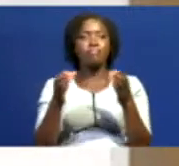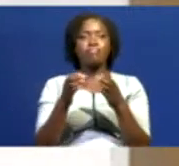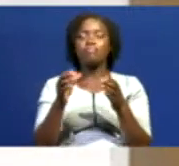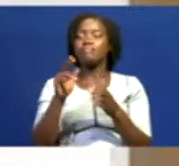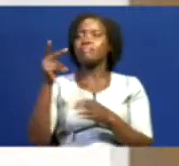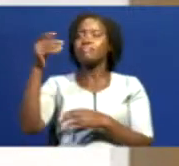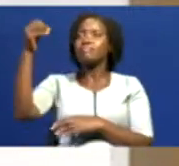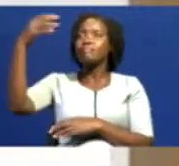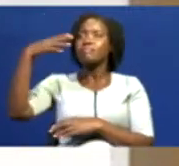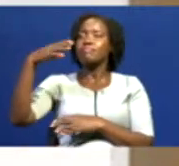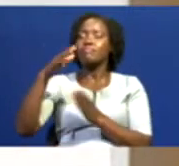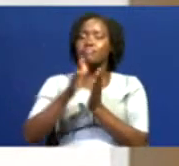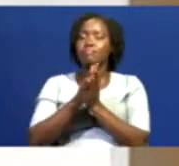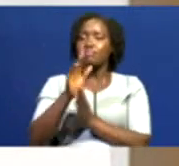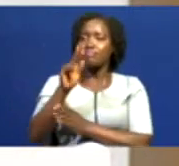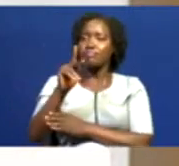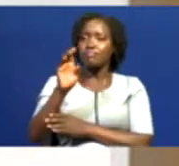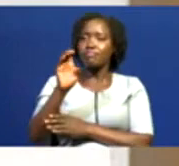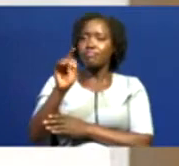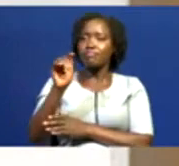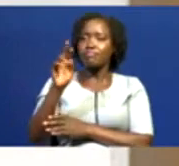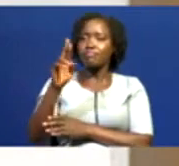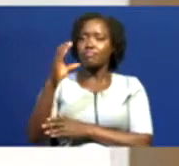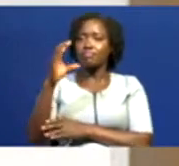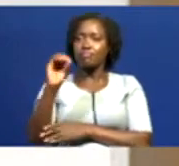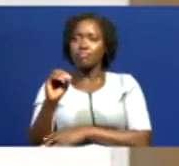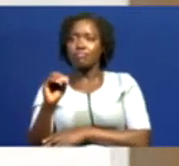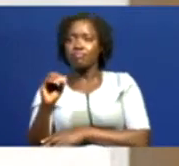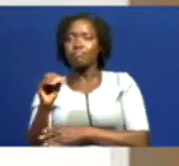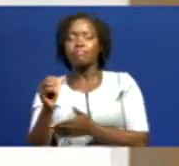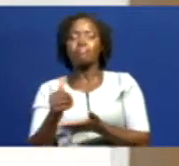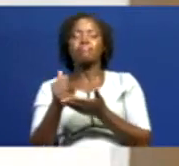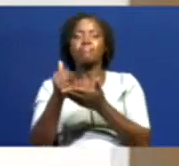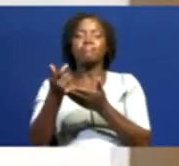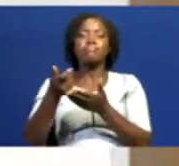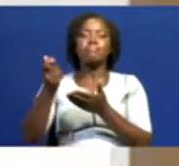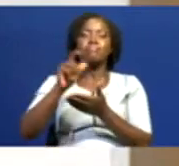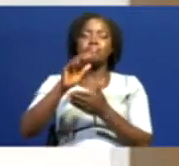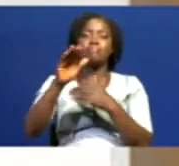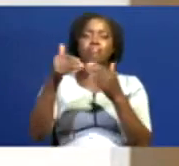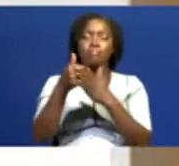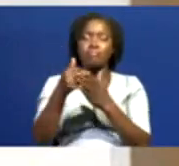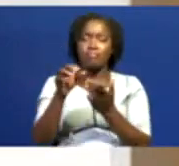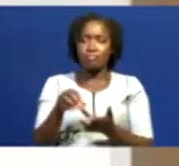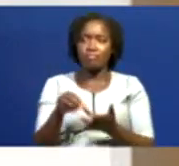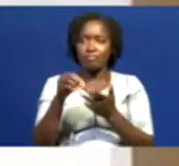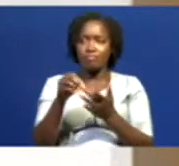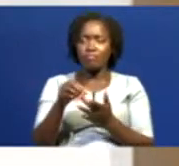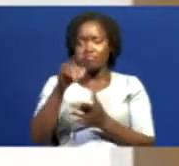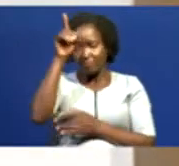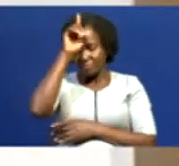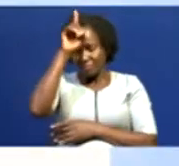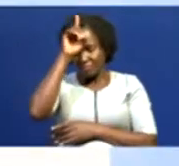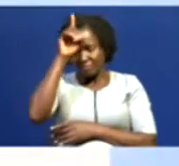Kenya Power and KETRACO could help telcos and broadcasters increase their reach, especially to remote